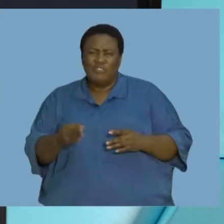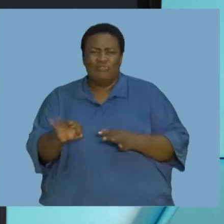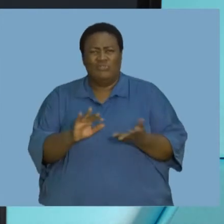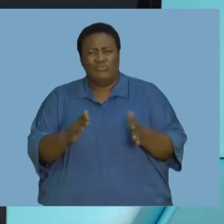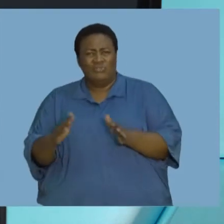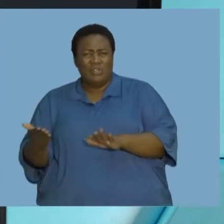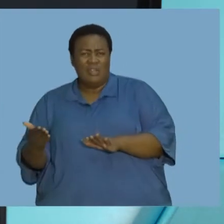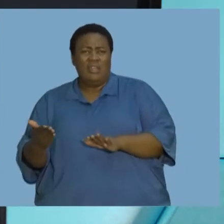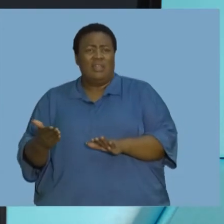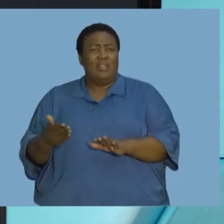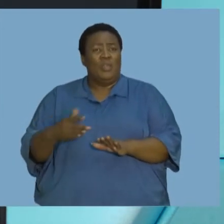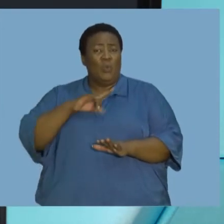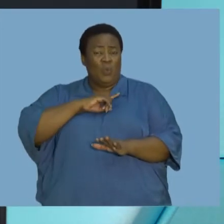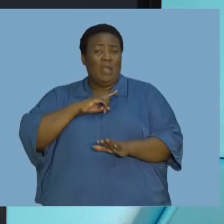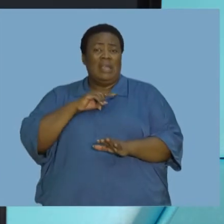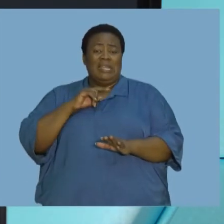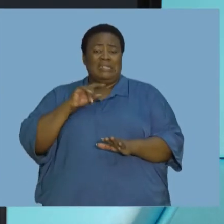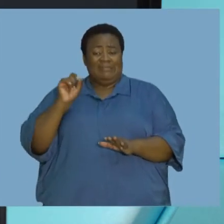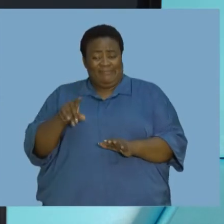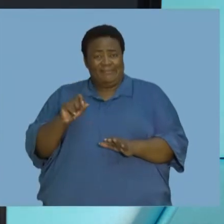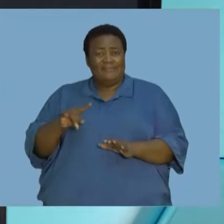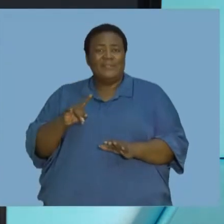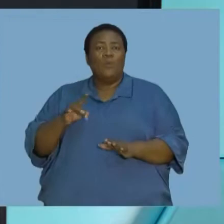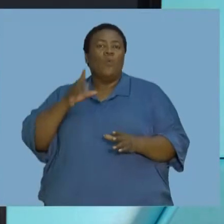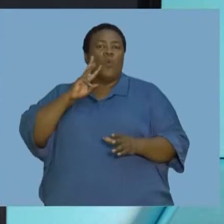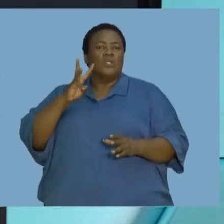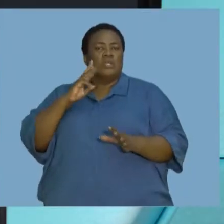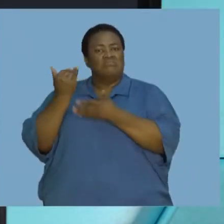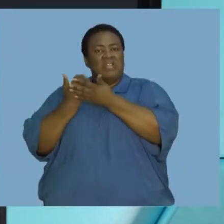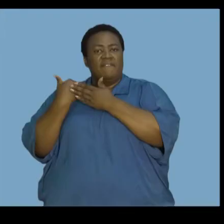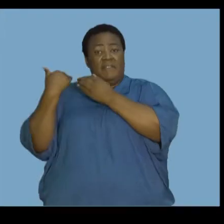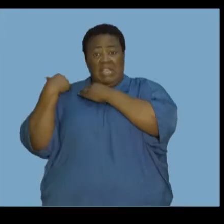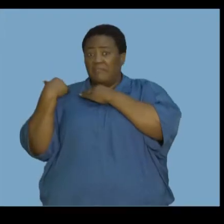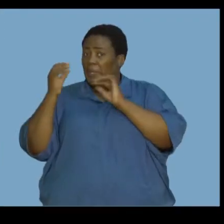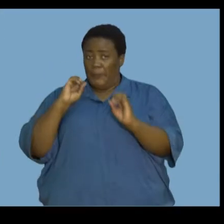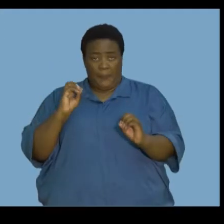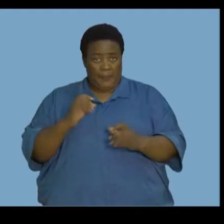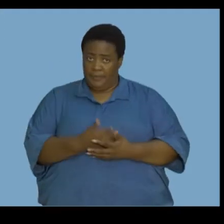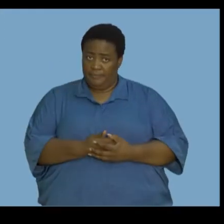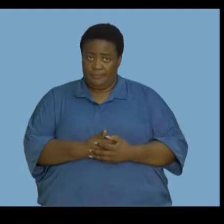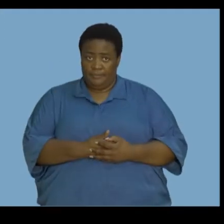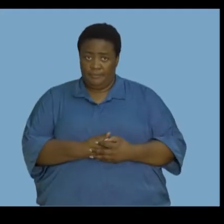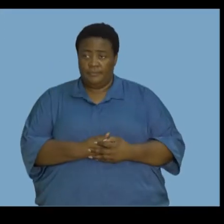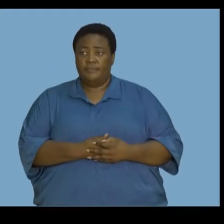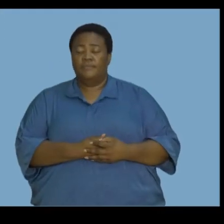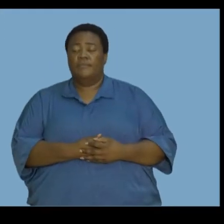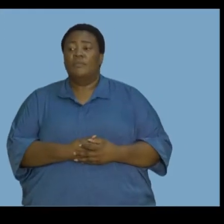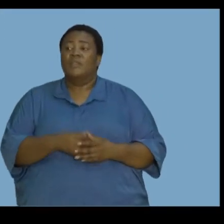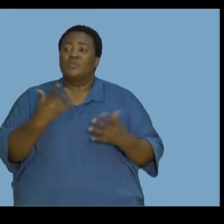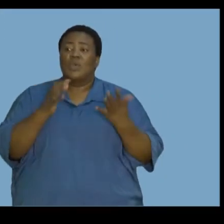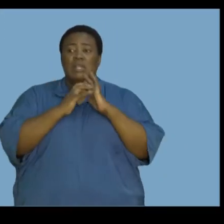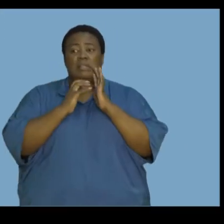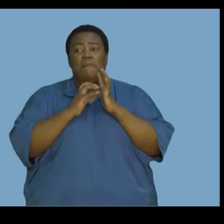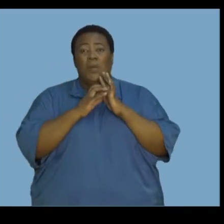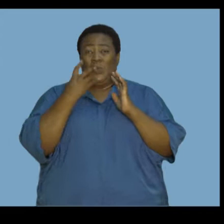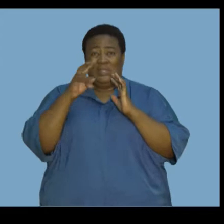or the organisms present that live in these water bodies. Okay, so here's an example, and here you can